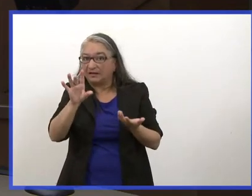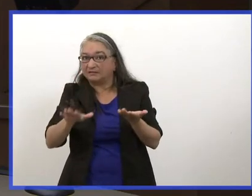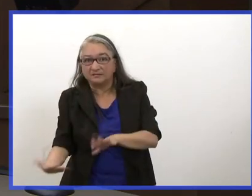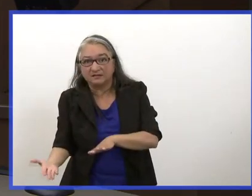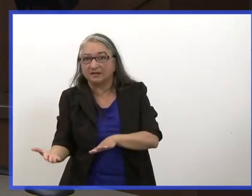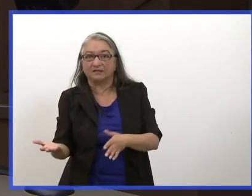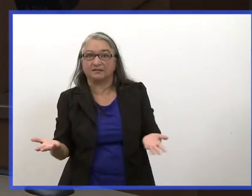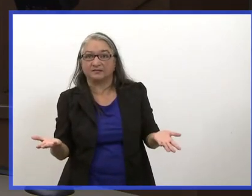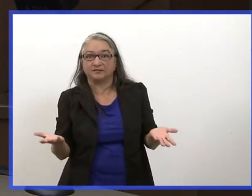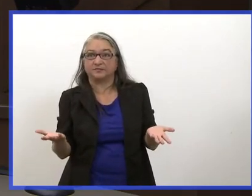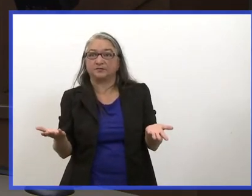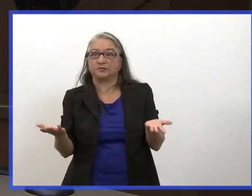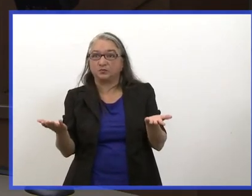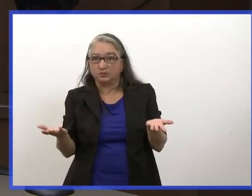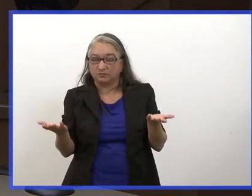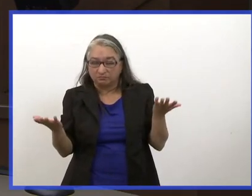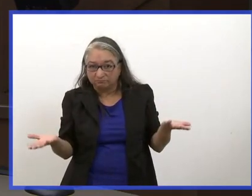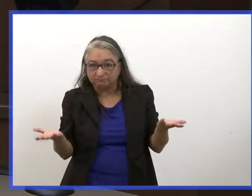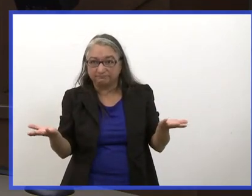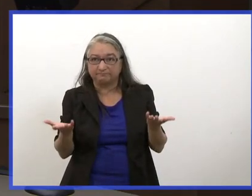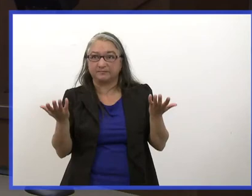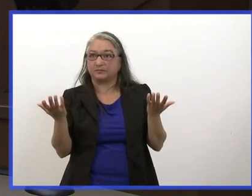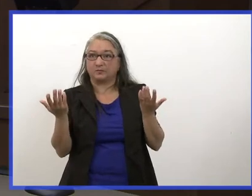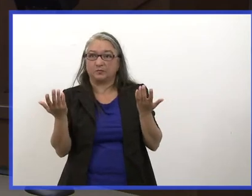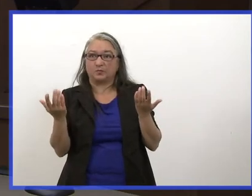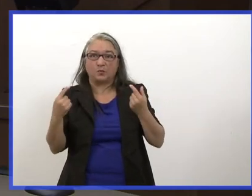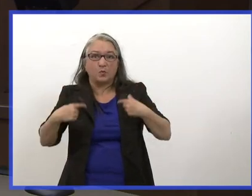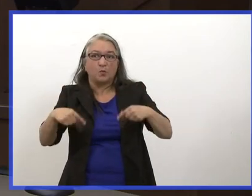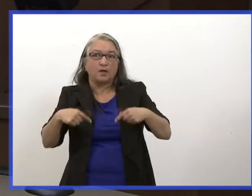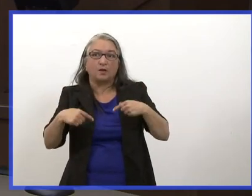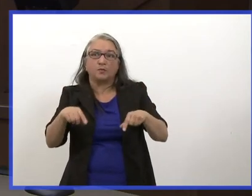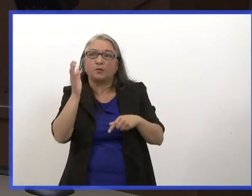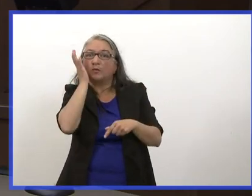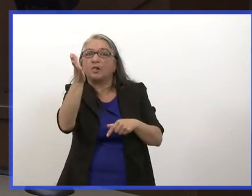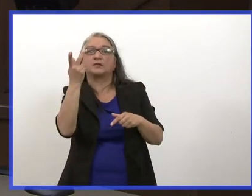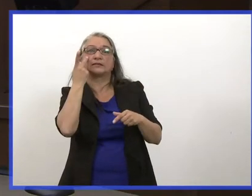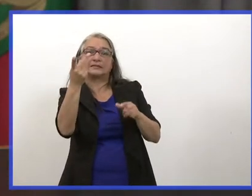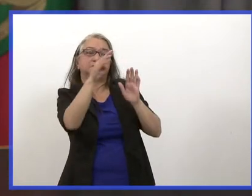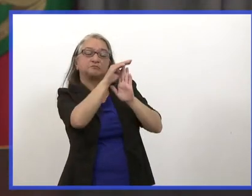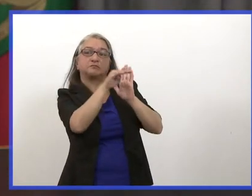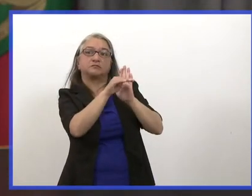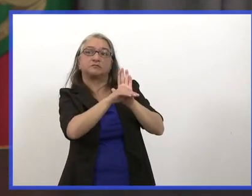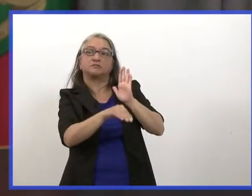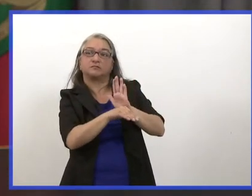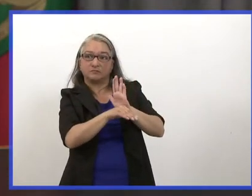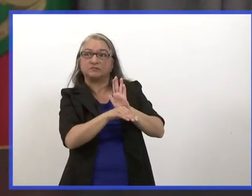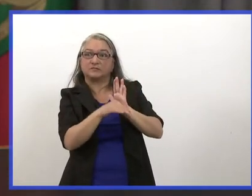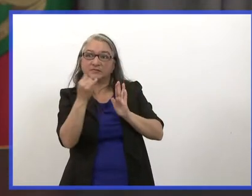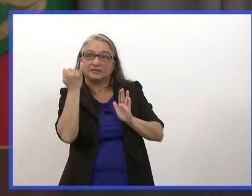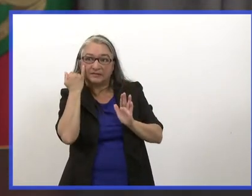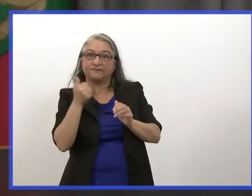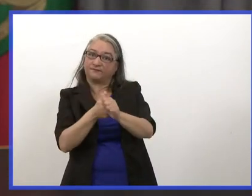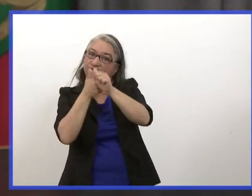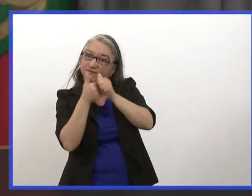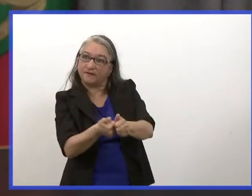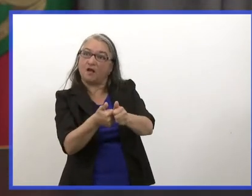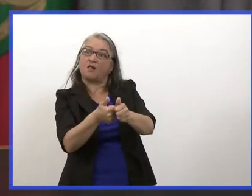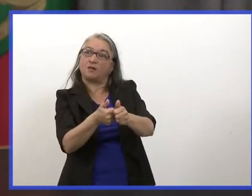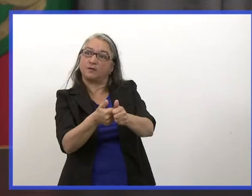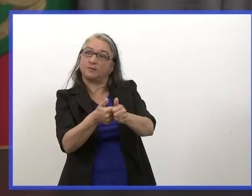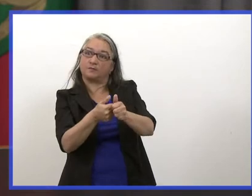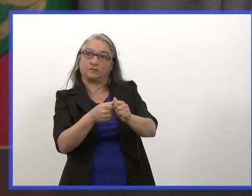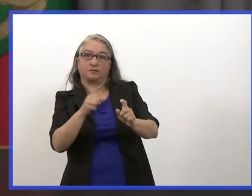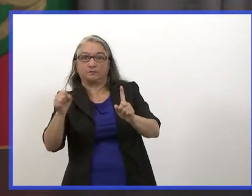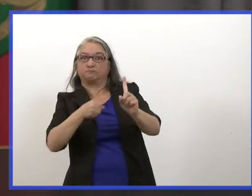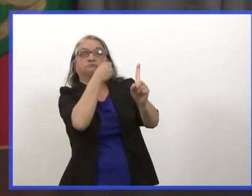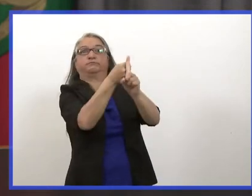numbers translate into the hospitals and the ICUs? Yeah, and so certainly our condolences and